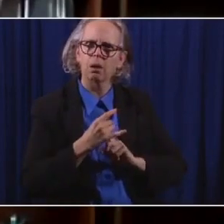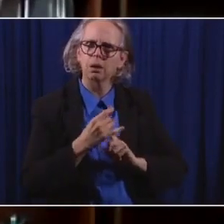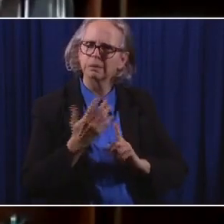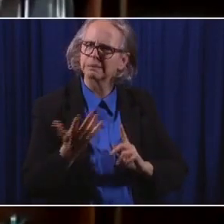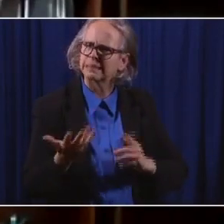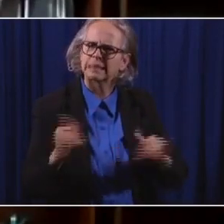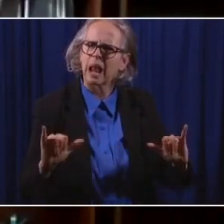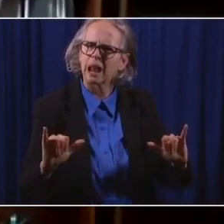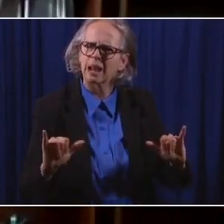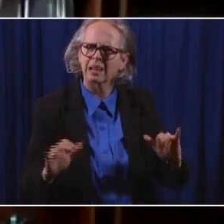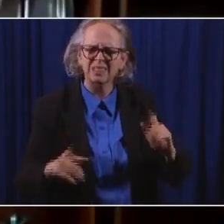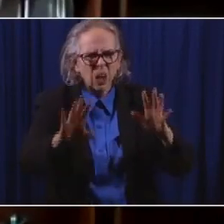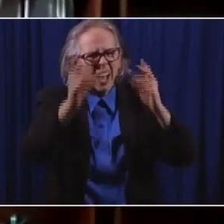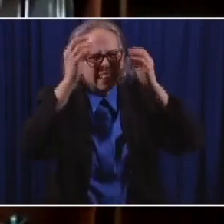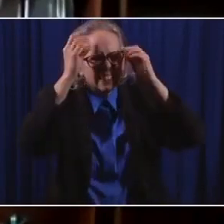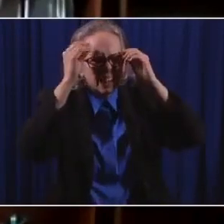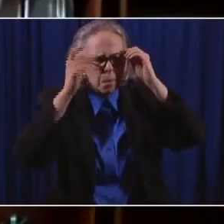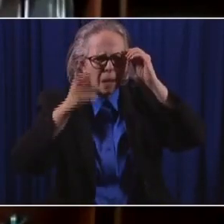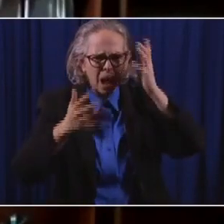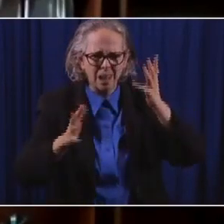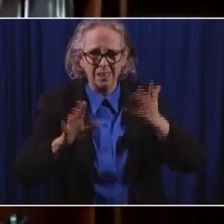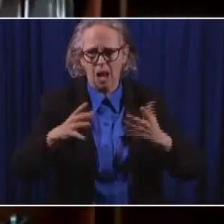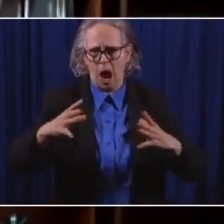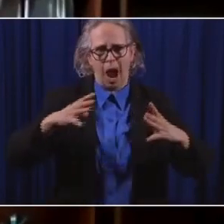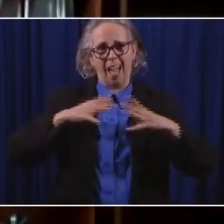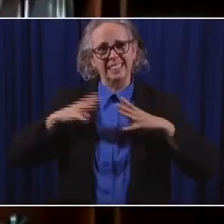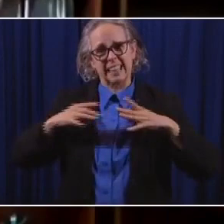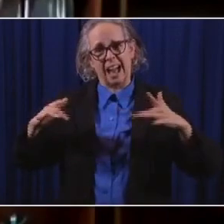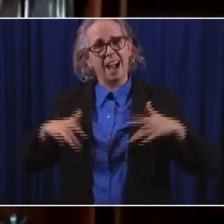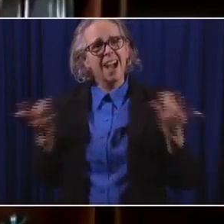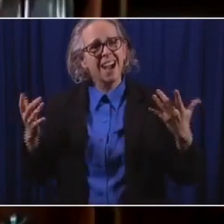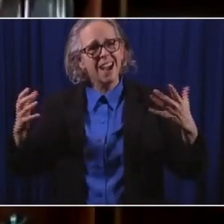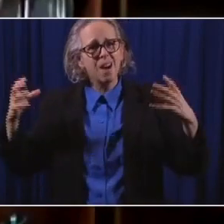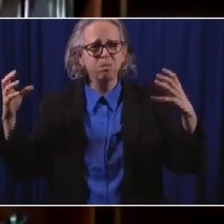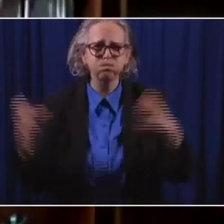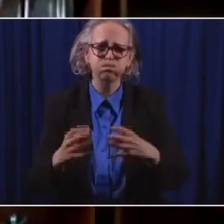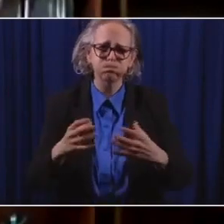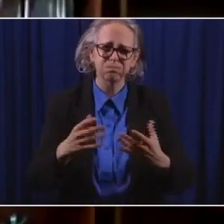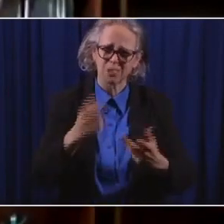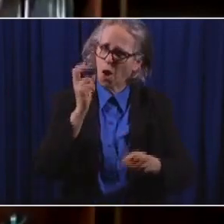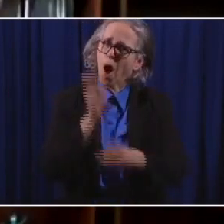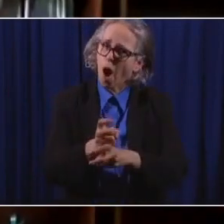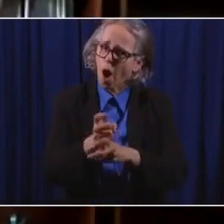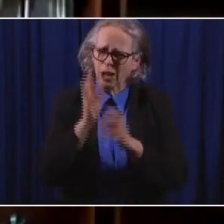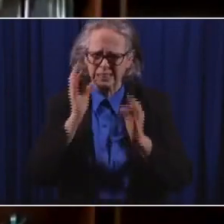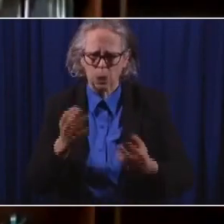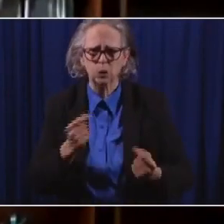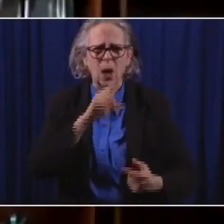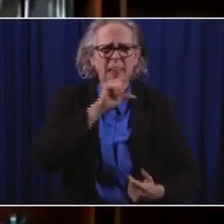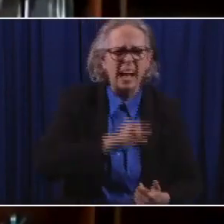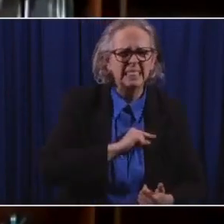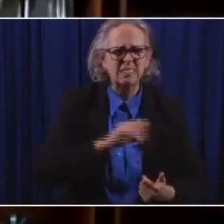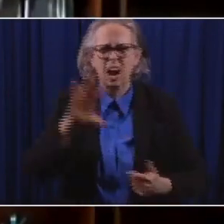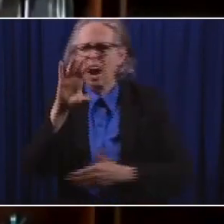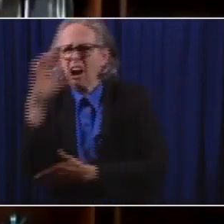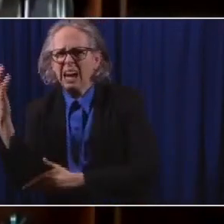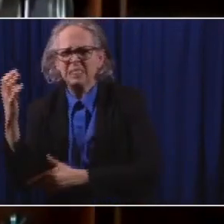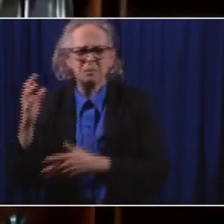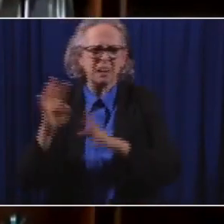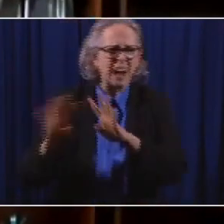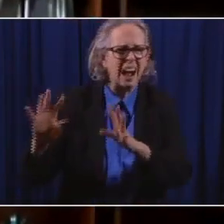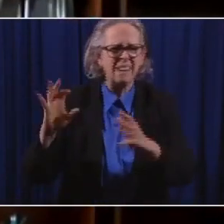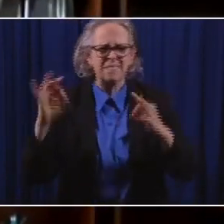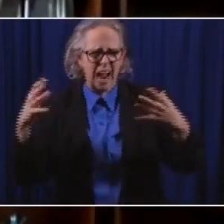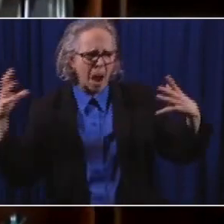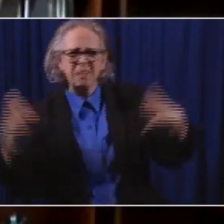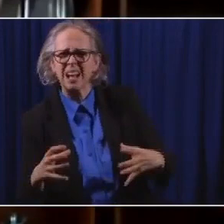the holidays. We're all going to be delighted to see some relatives and friends that we haven't seen before, but we need to understand the way in which we